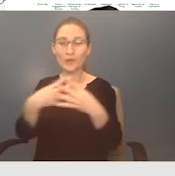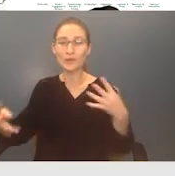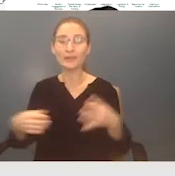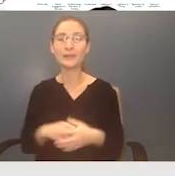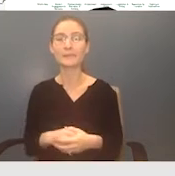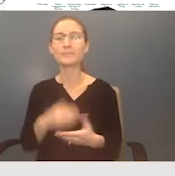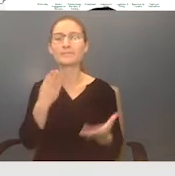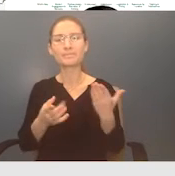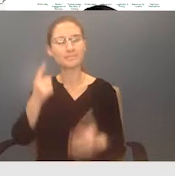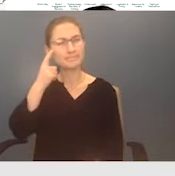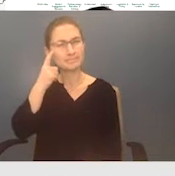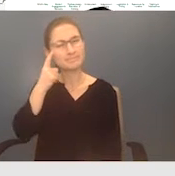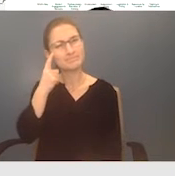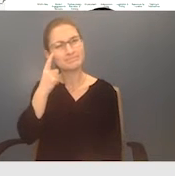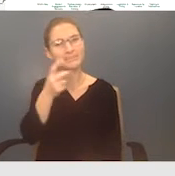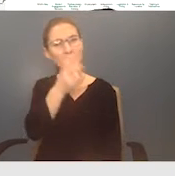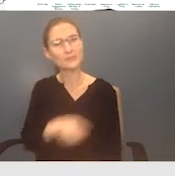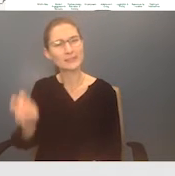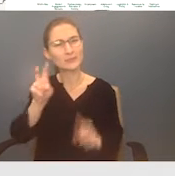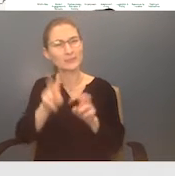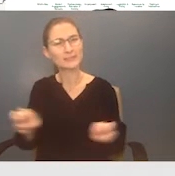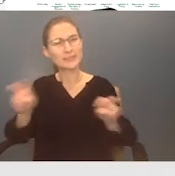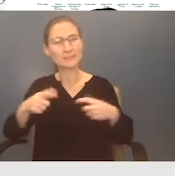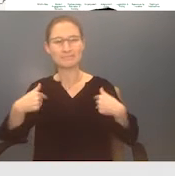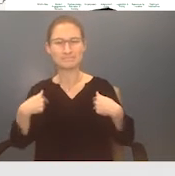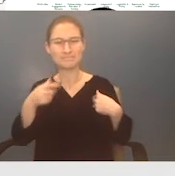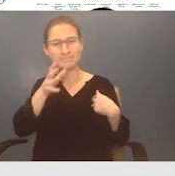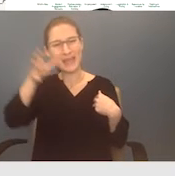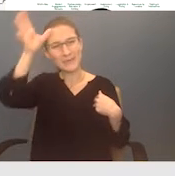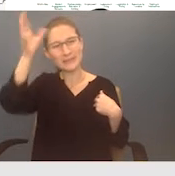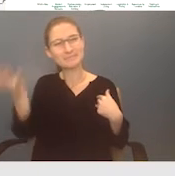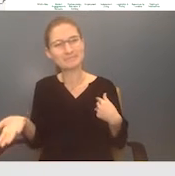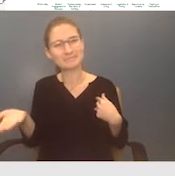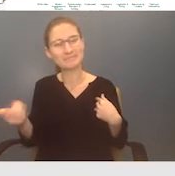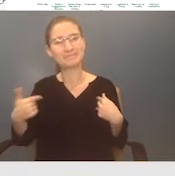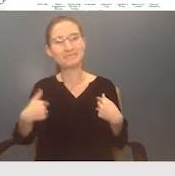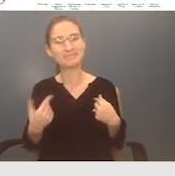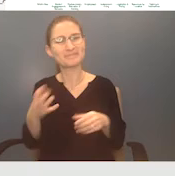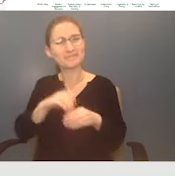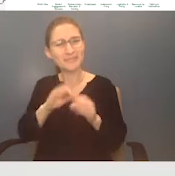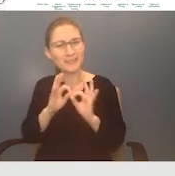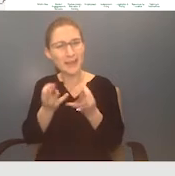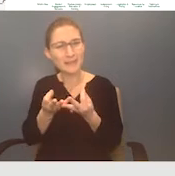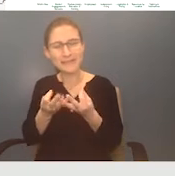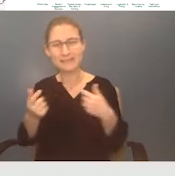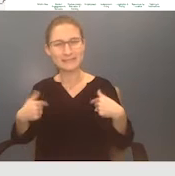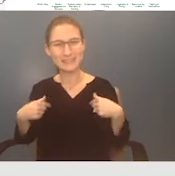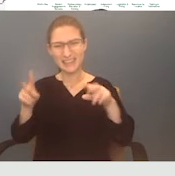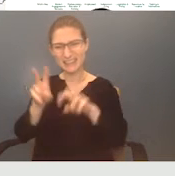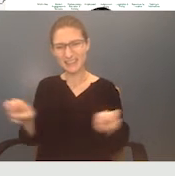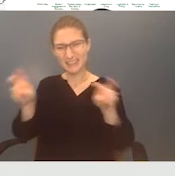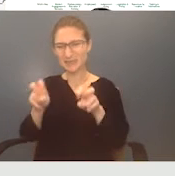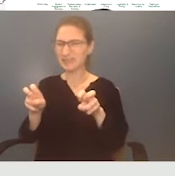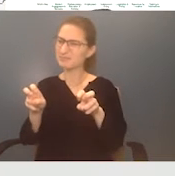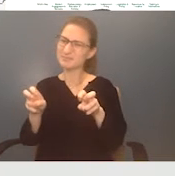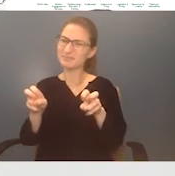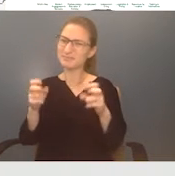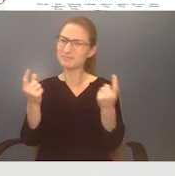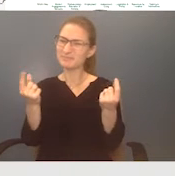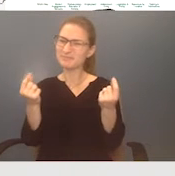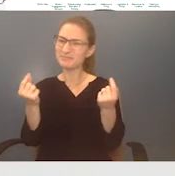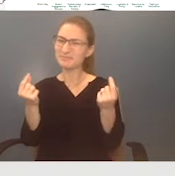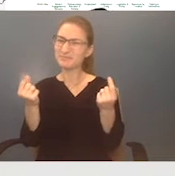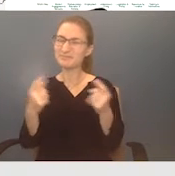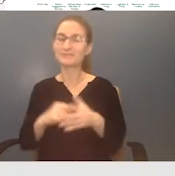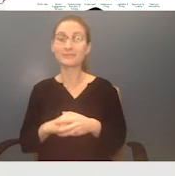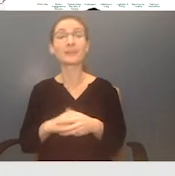thinking a transition assessment, like I'm a parent or I'm a family member. What do I know about assessments? Well, as